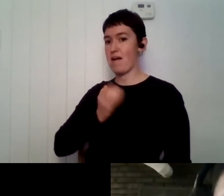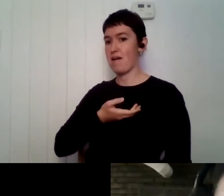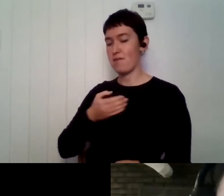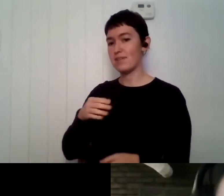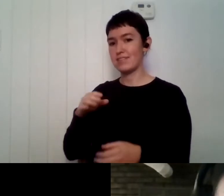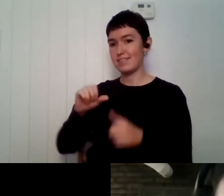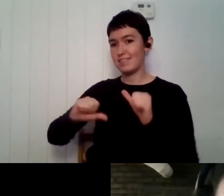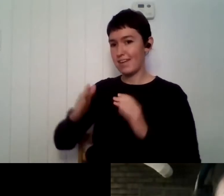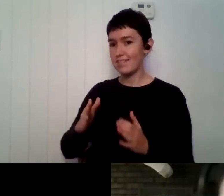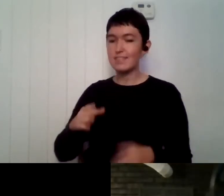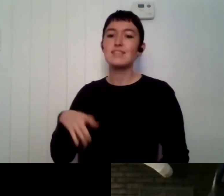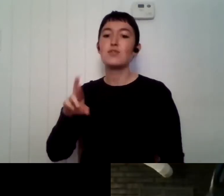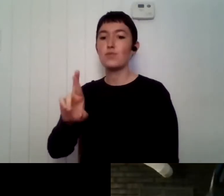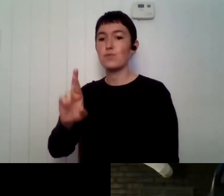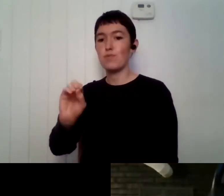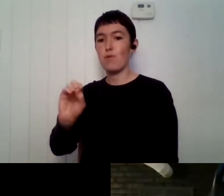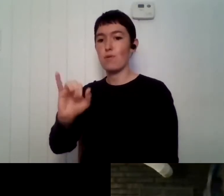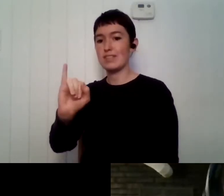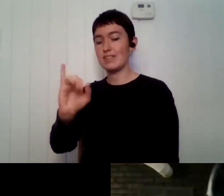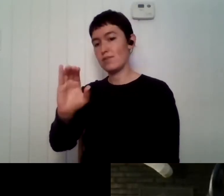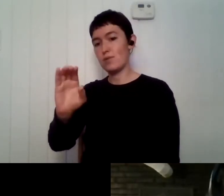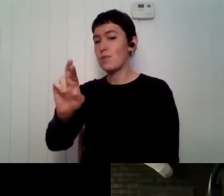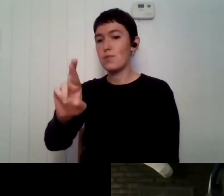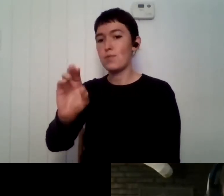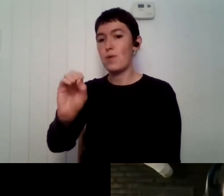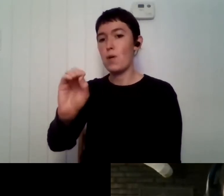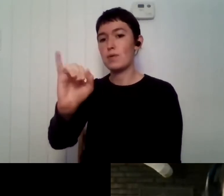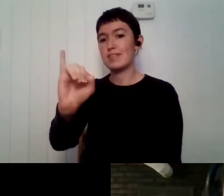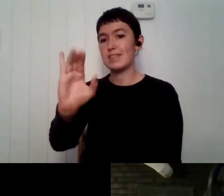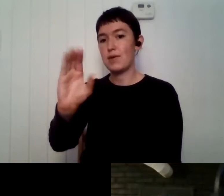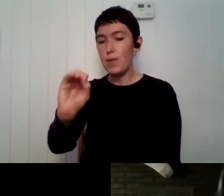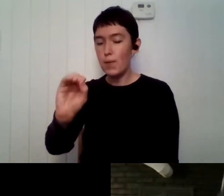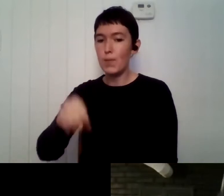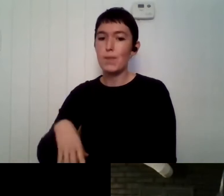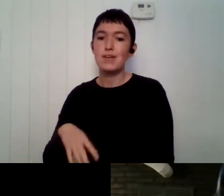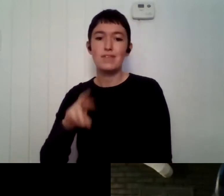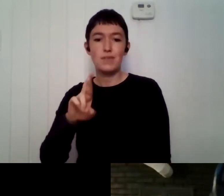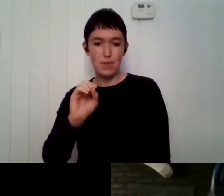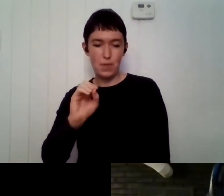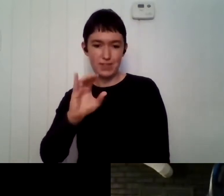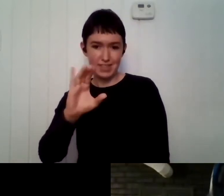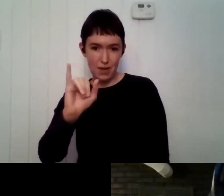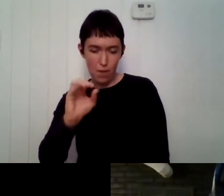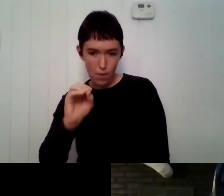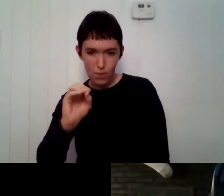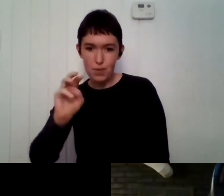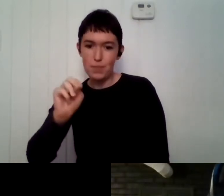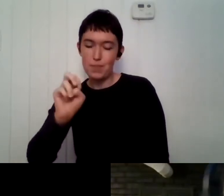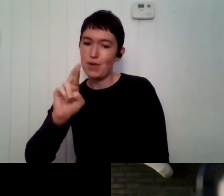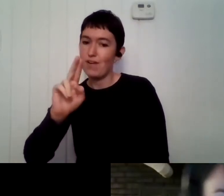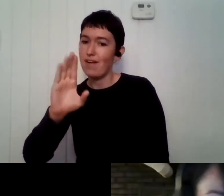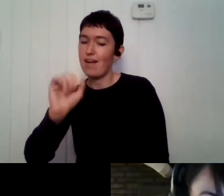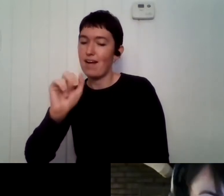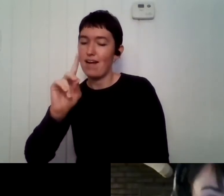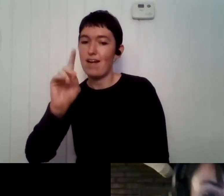Okay, awesome. Thank you so much for joining us. Yeah, no, thanks for having me. Is that a chameleon, by the way, in your background? Yeah.